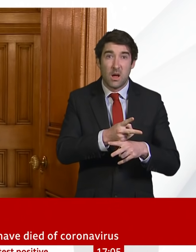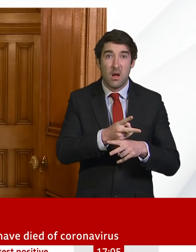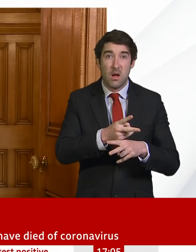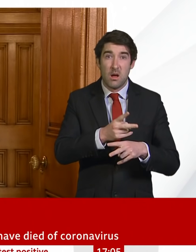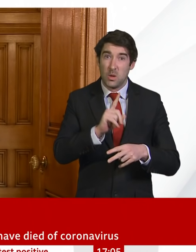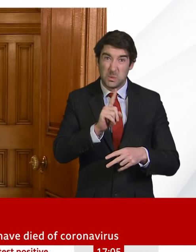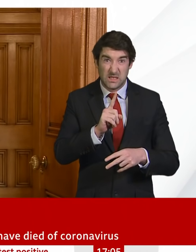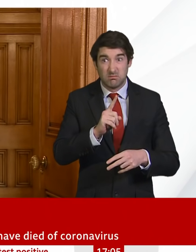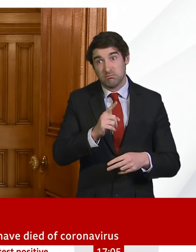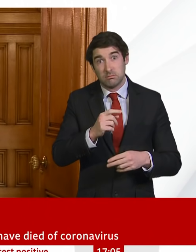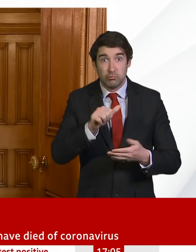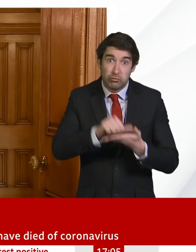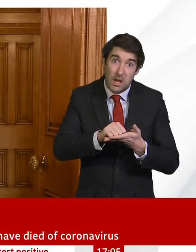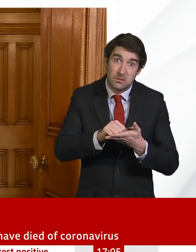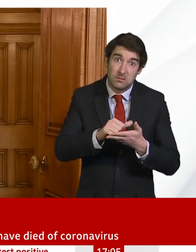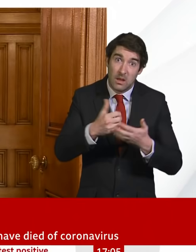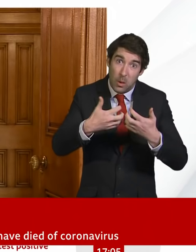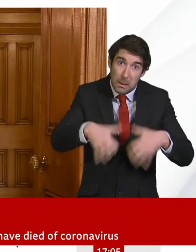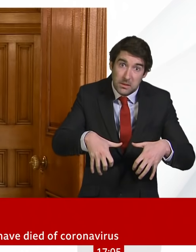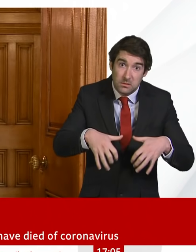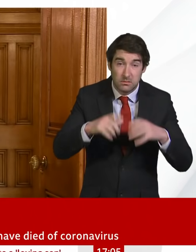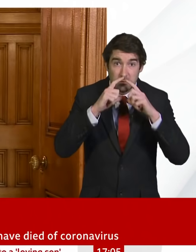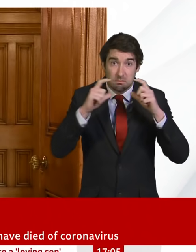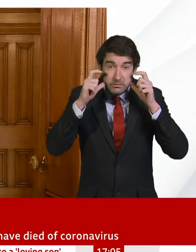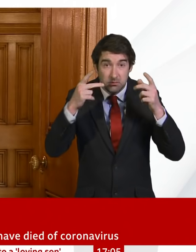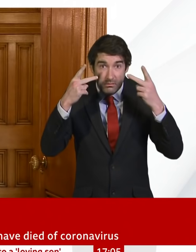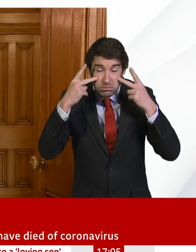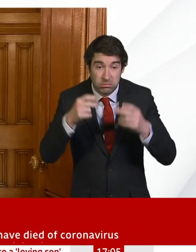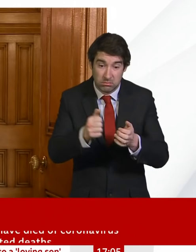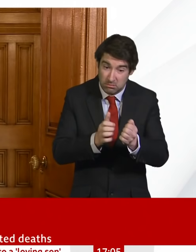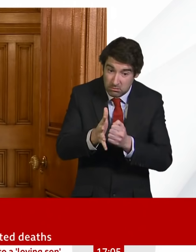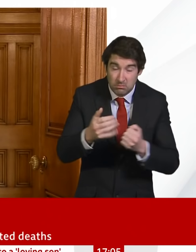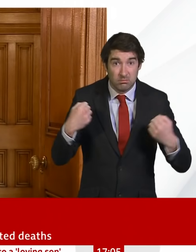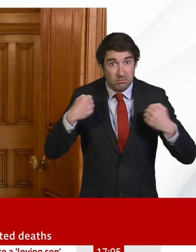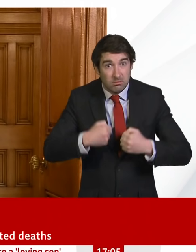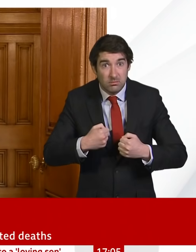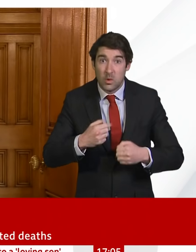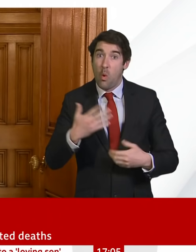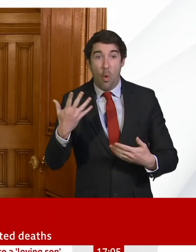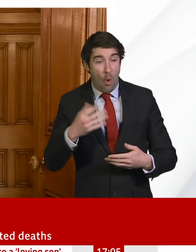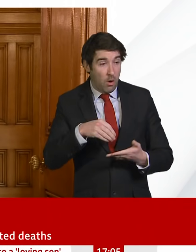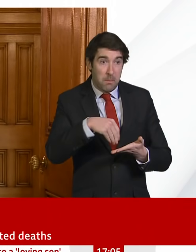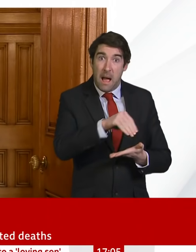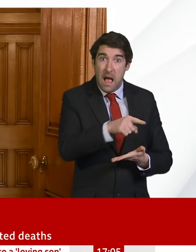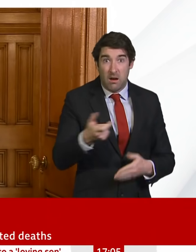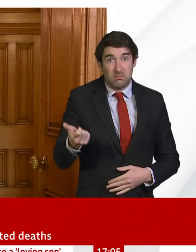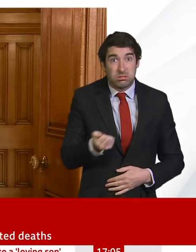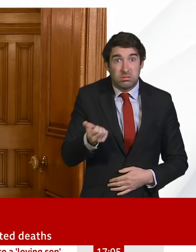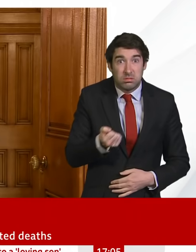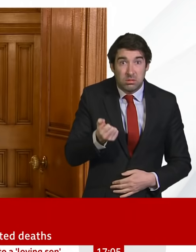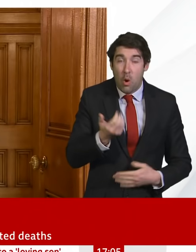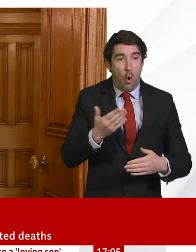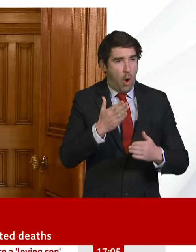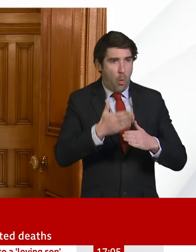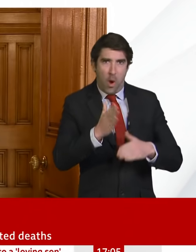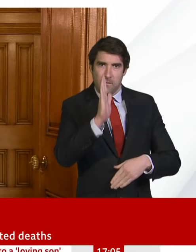leave, or providing the means to work from home. I want to convey my heartfelt thanks to all of